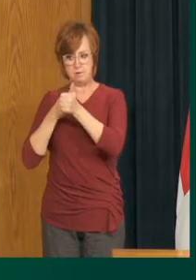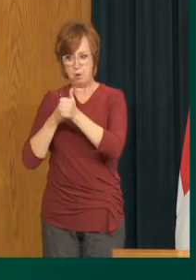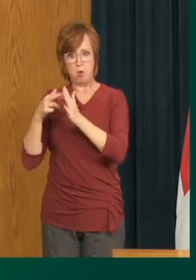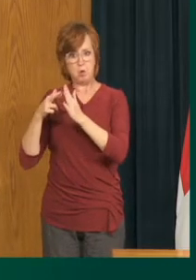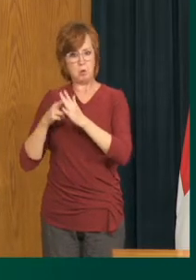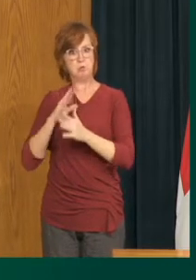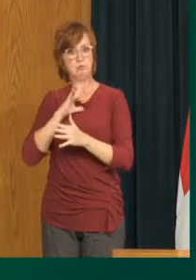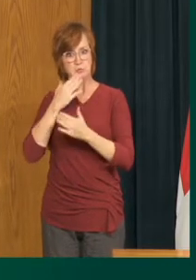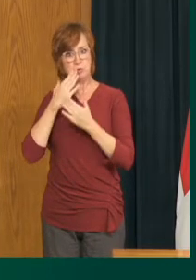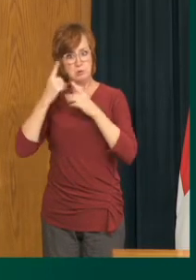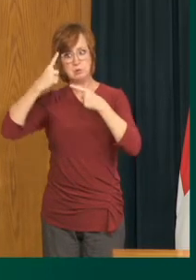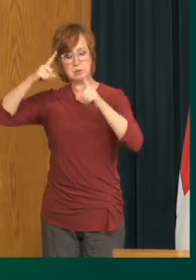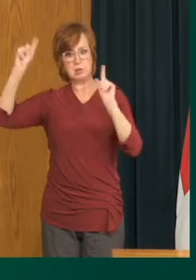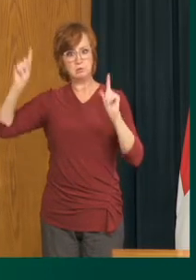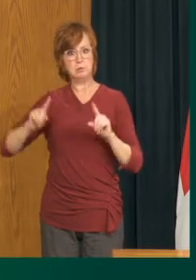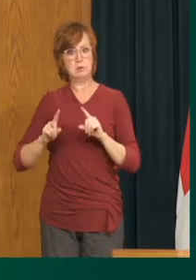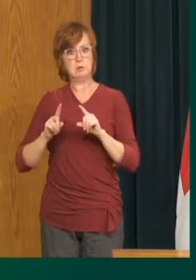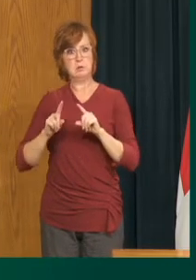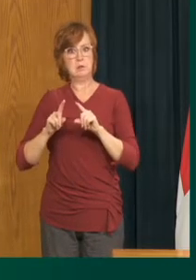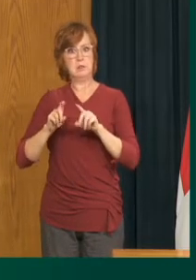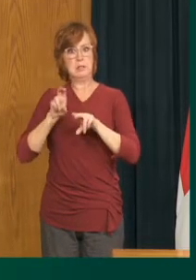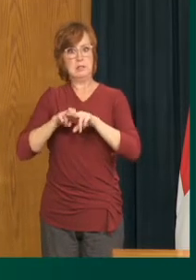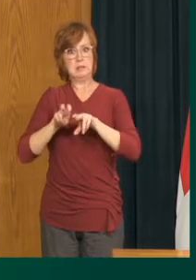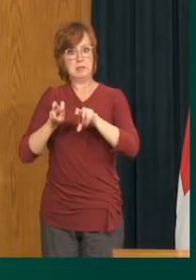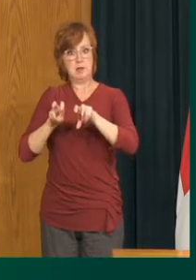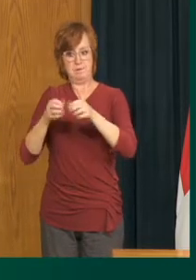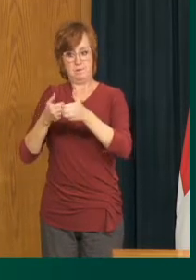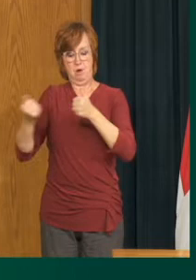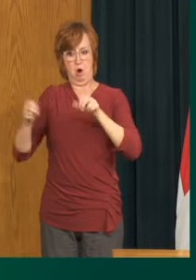cases low, and while we may see an occasional case or